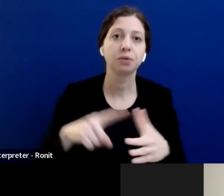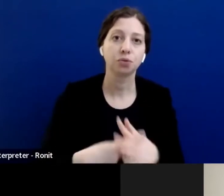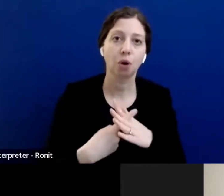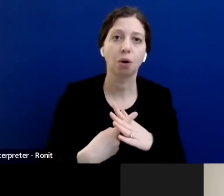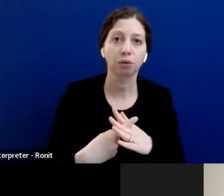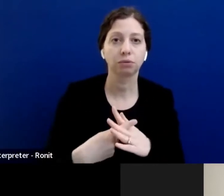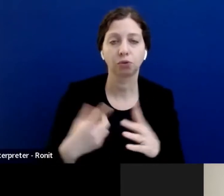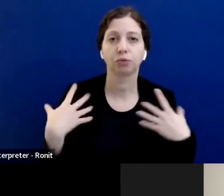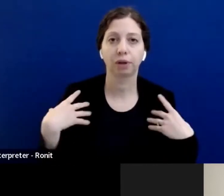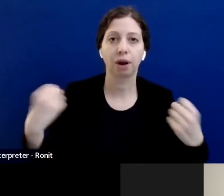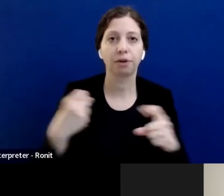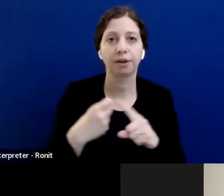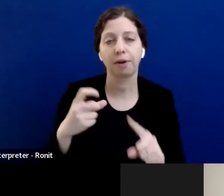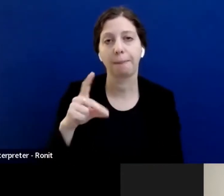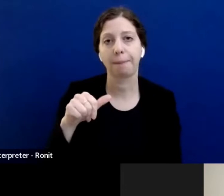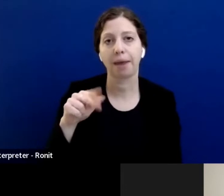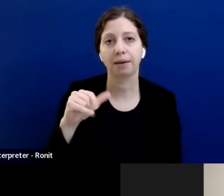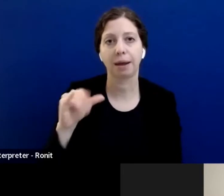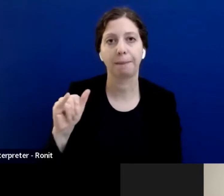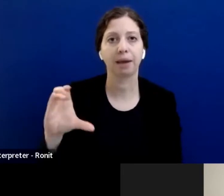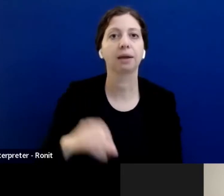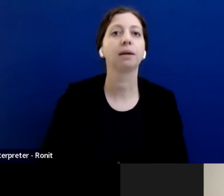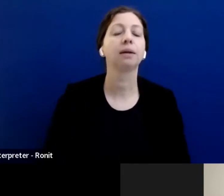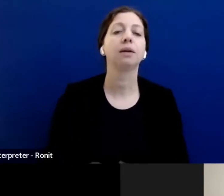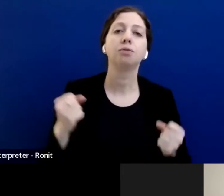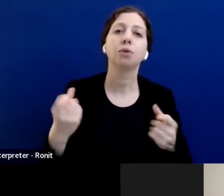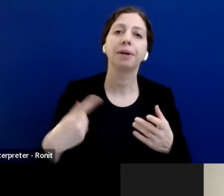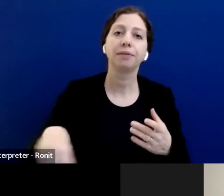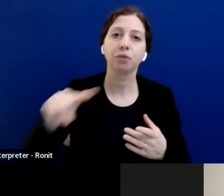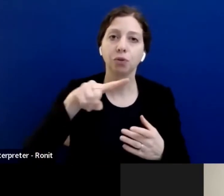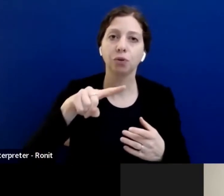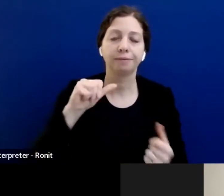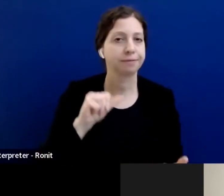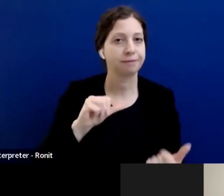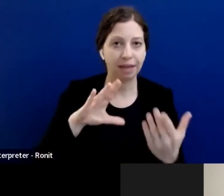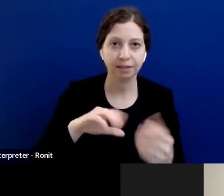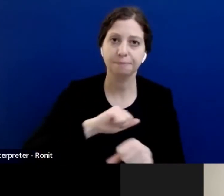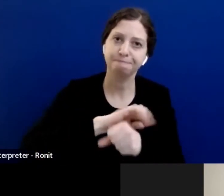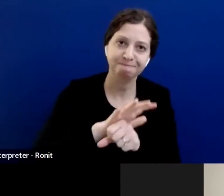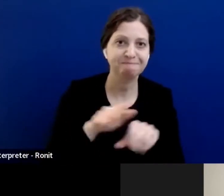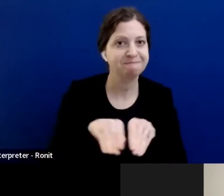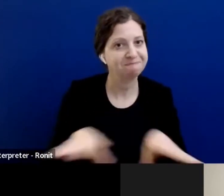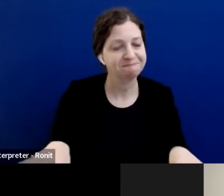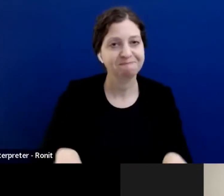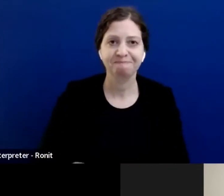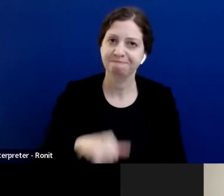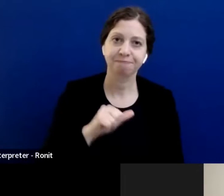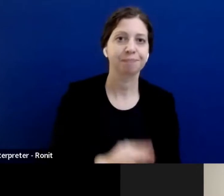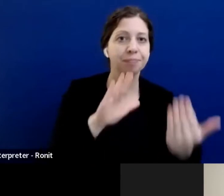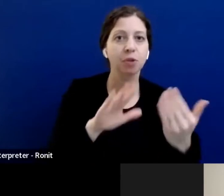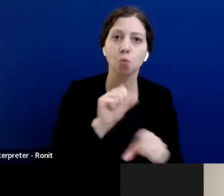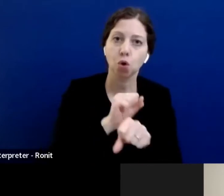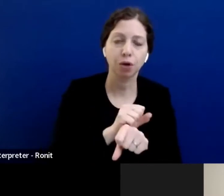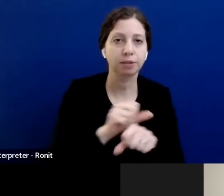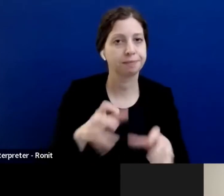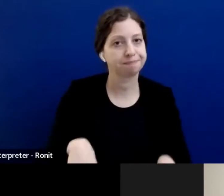towards recovery from the pandemic. So many of you have faced the pandemic head on and worked together to make